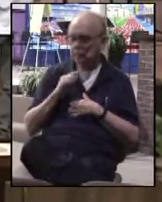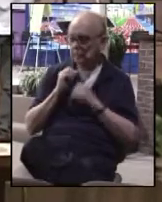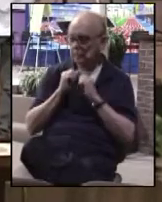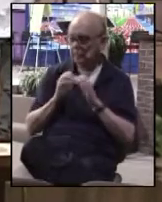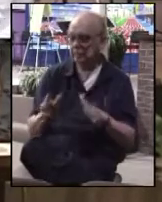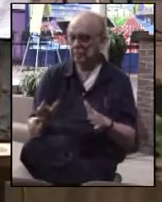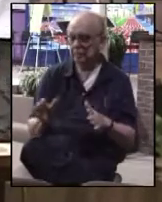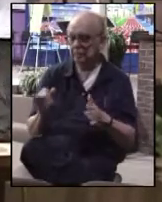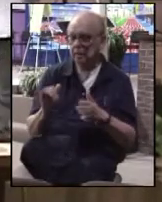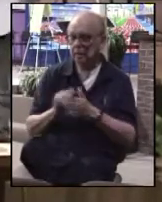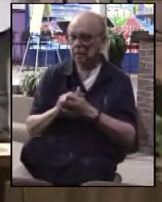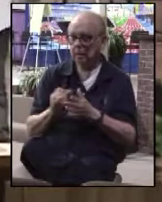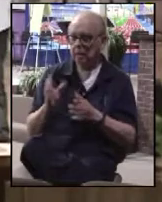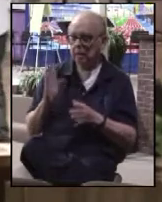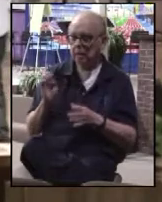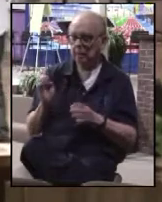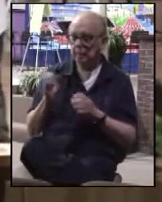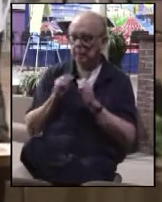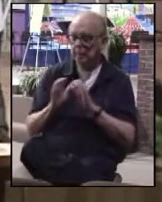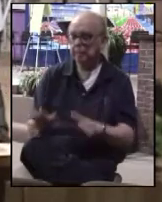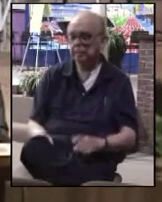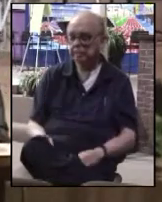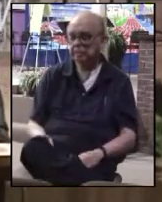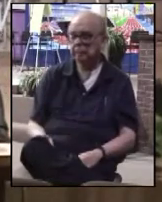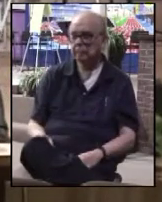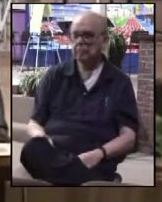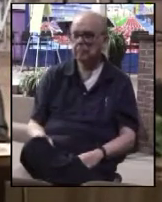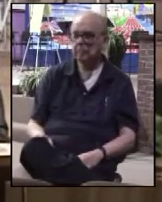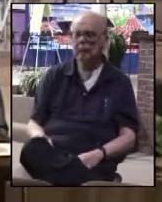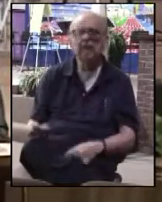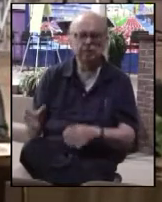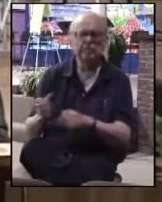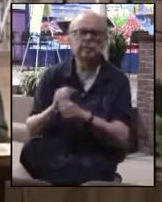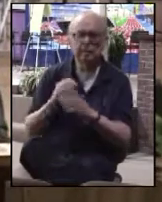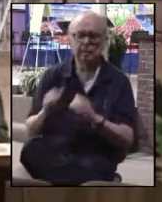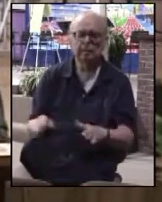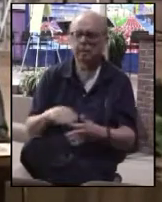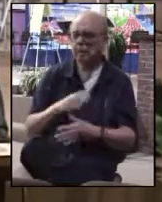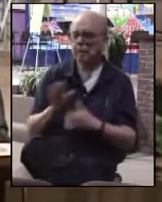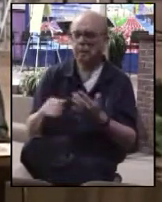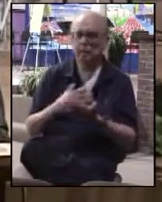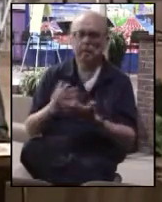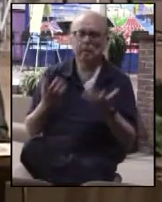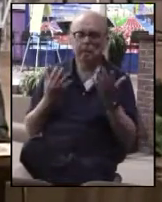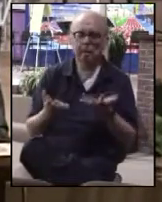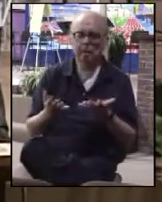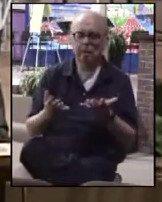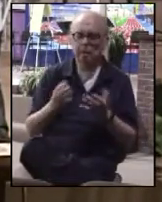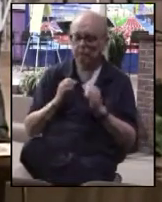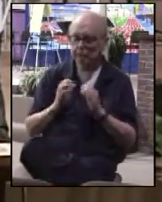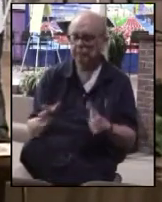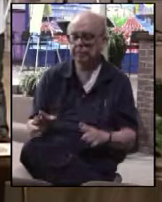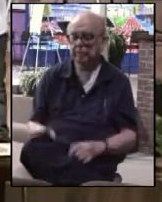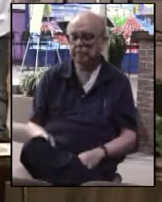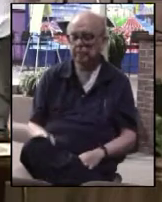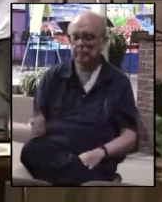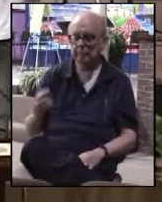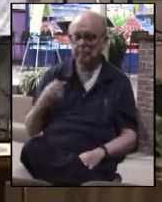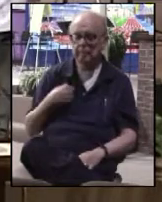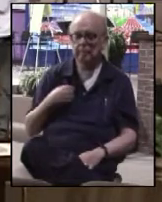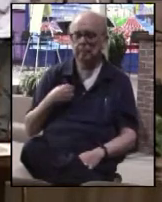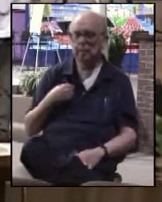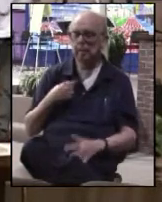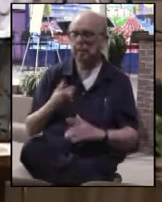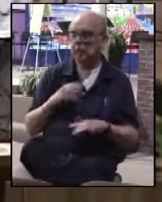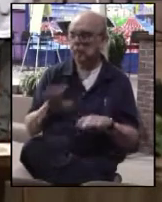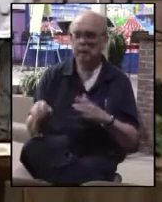than to be blessed if all I'm waiting for is blessings then I'm not